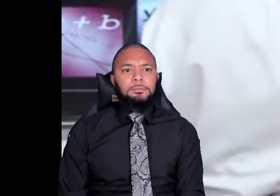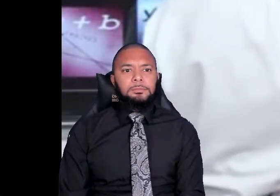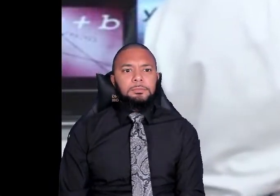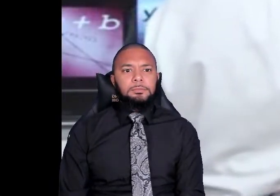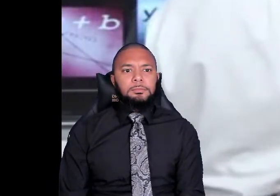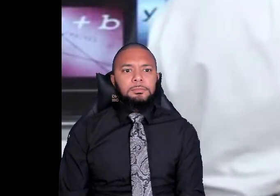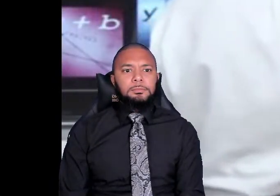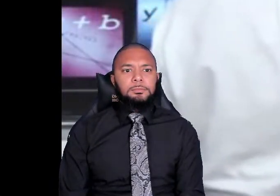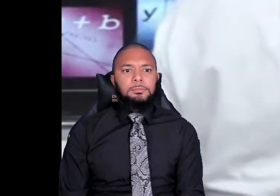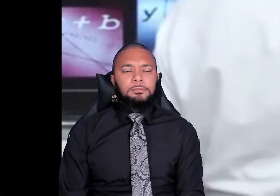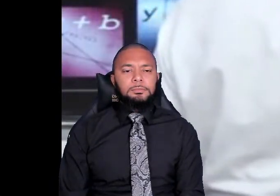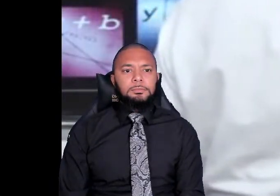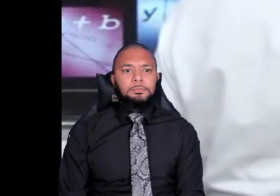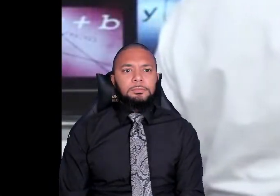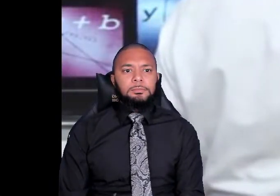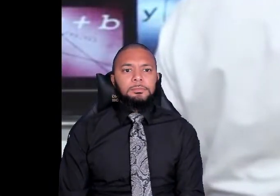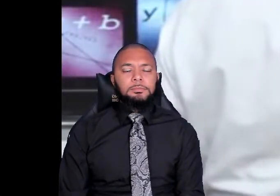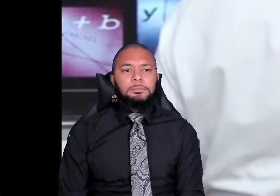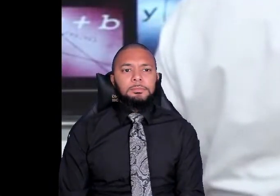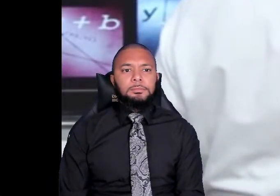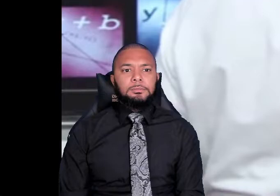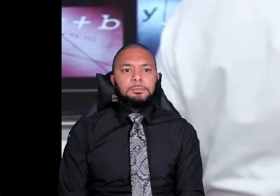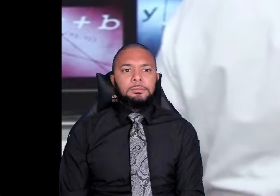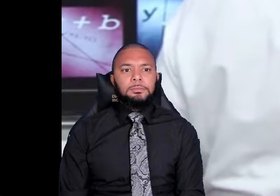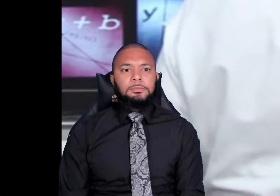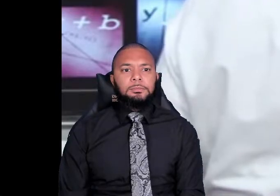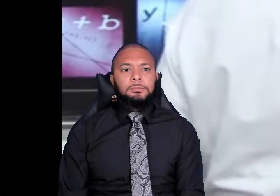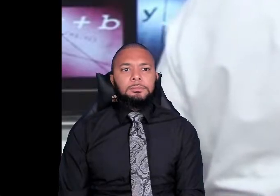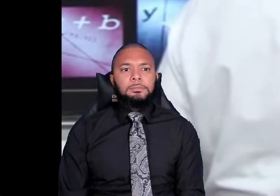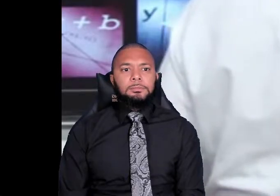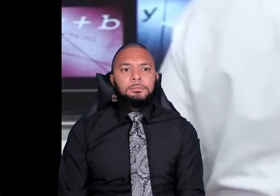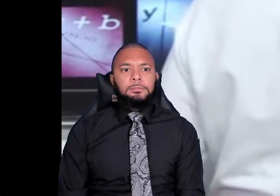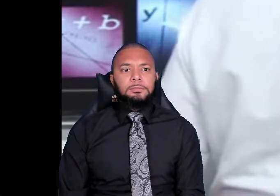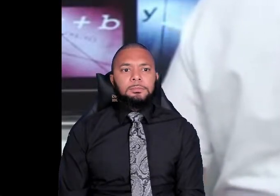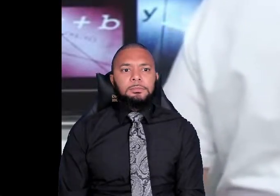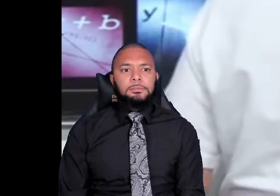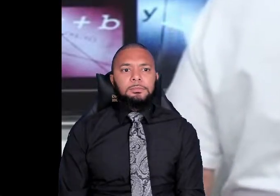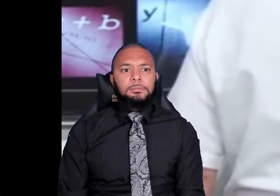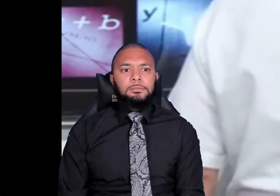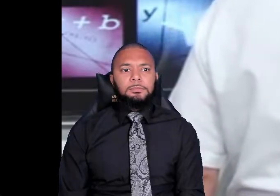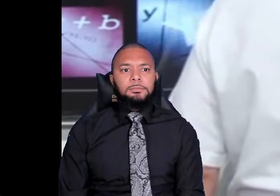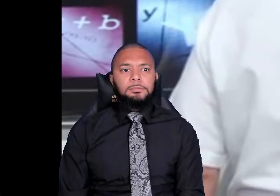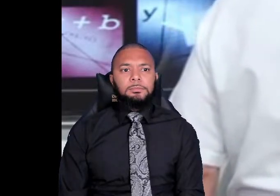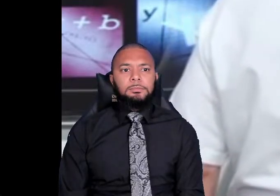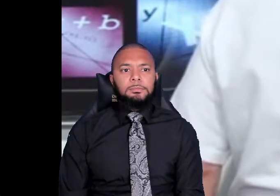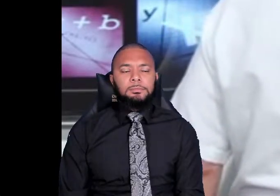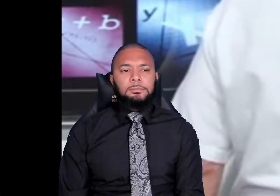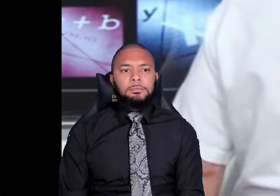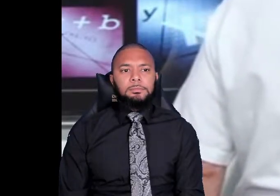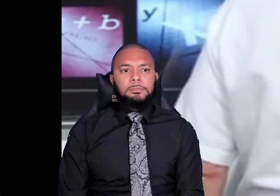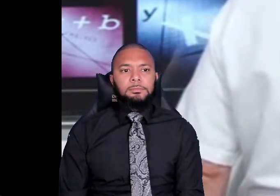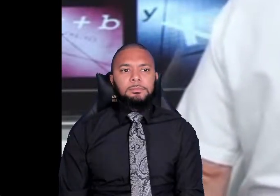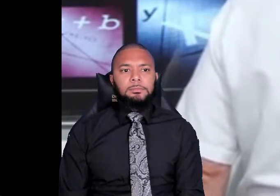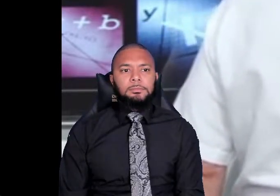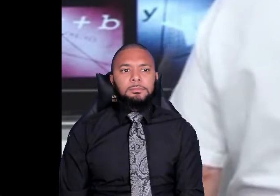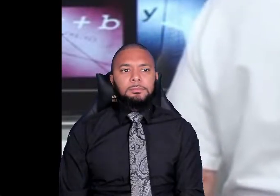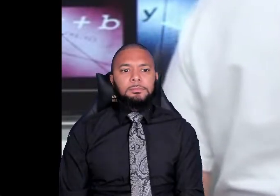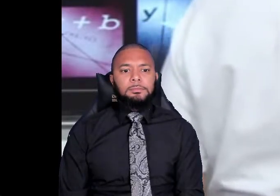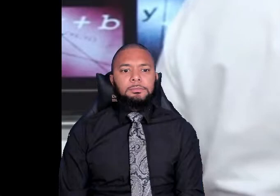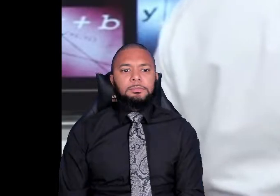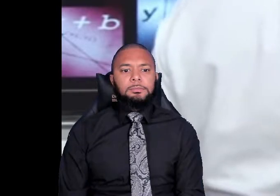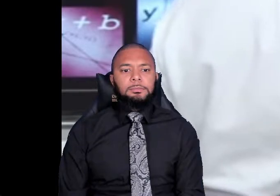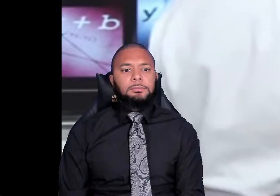Suppose my first equation was 6x plus 10y equals